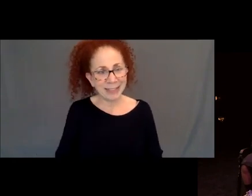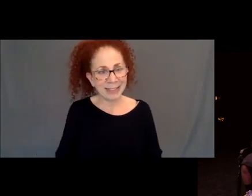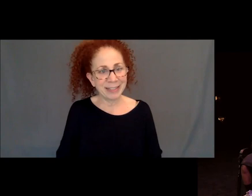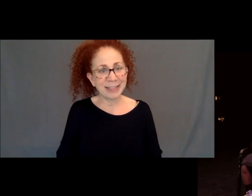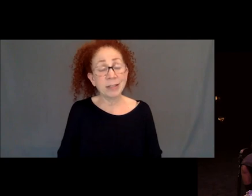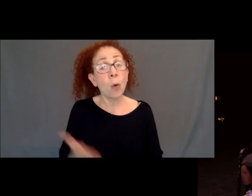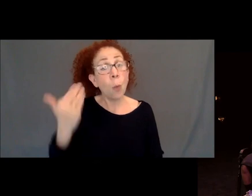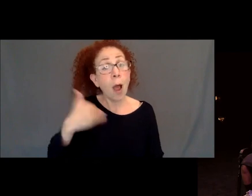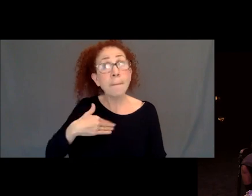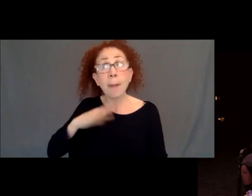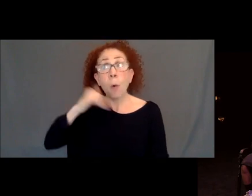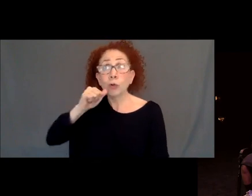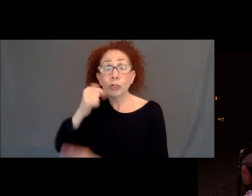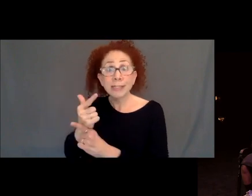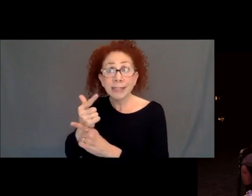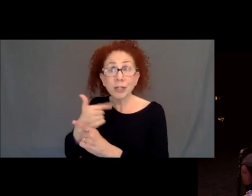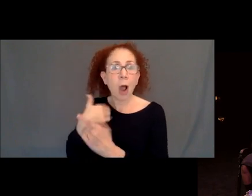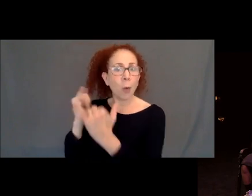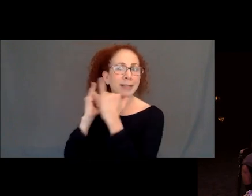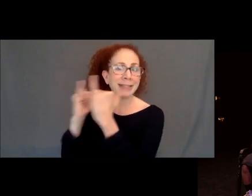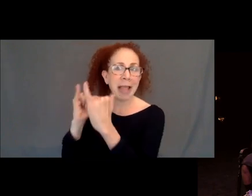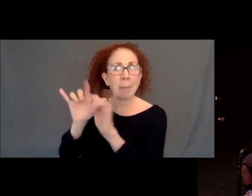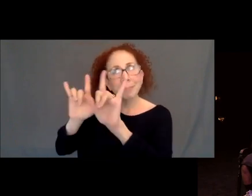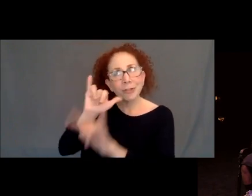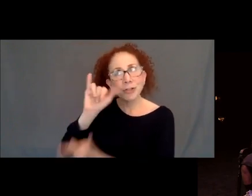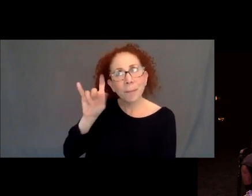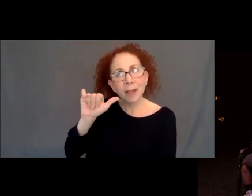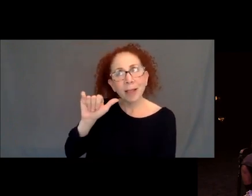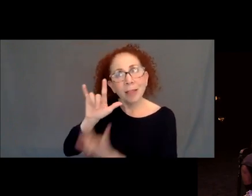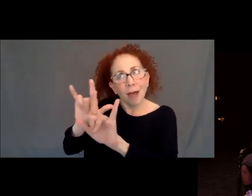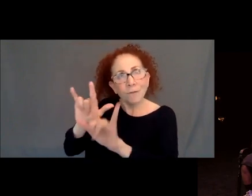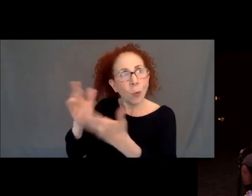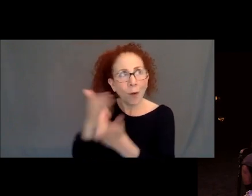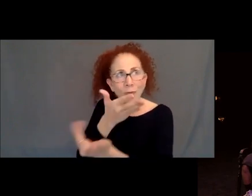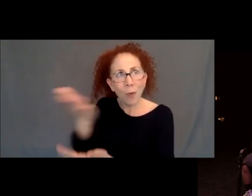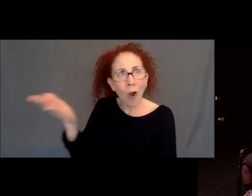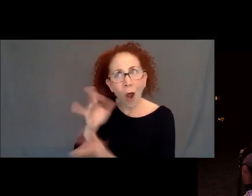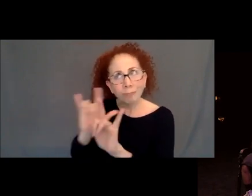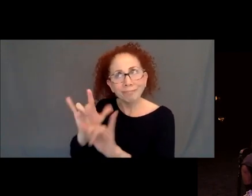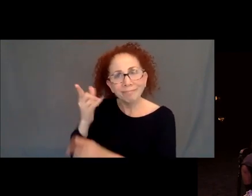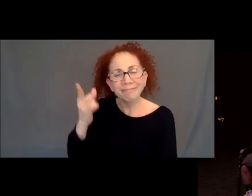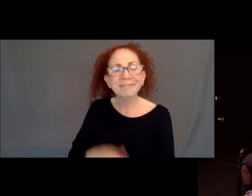to be just like my big sister, so much love to you, Jamila, wherever you are.